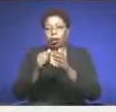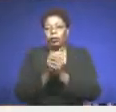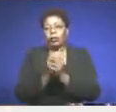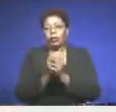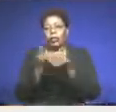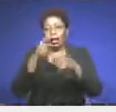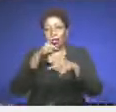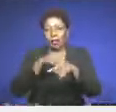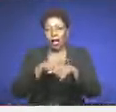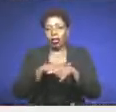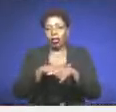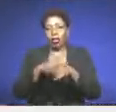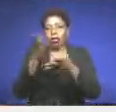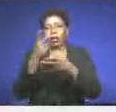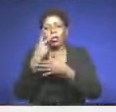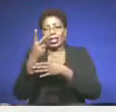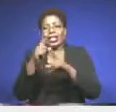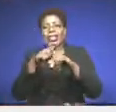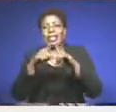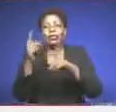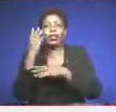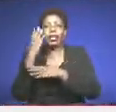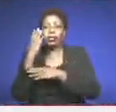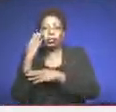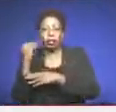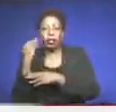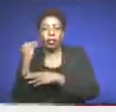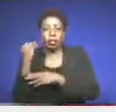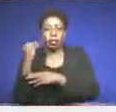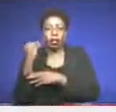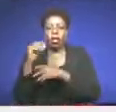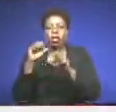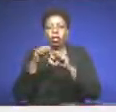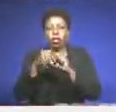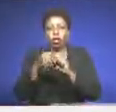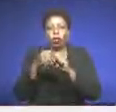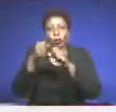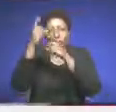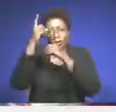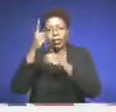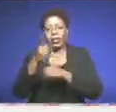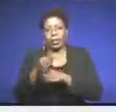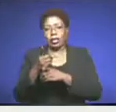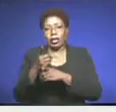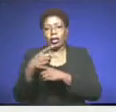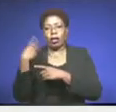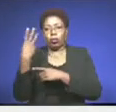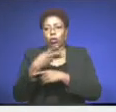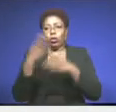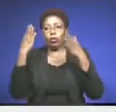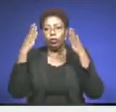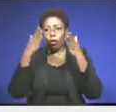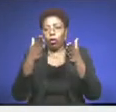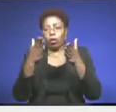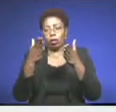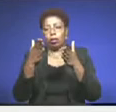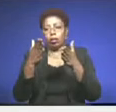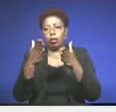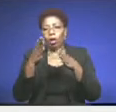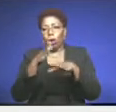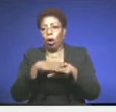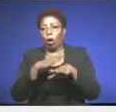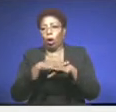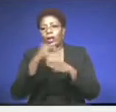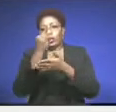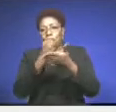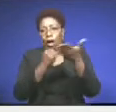on, people want different experiences. They want authentic experiences. And so we made a decision that we were going to focus heavily on